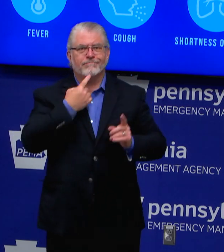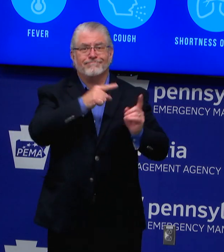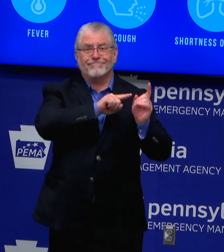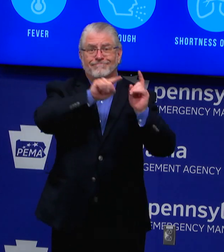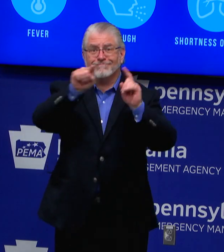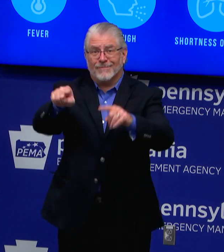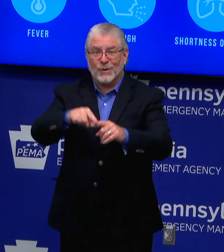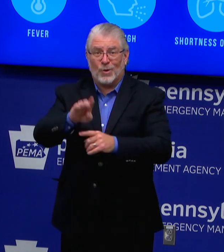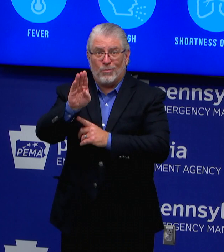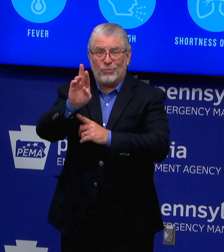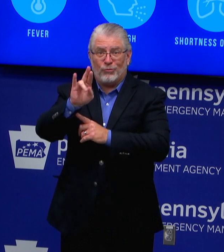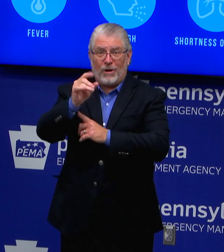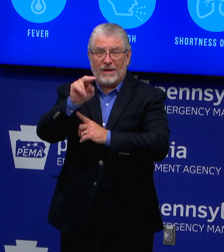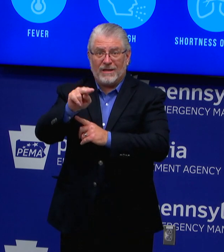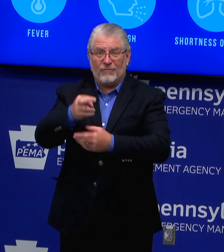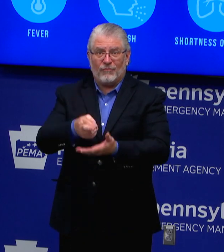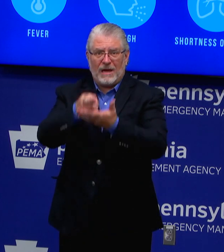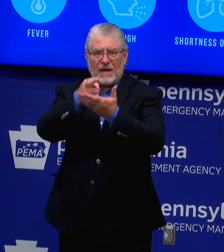they been affected?